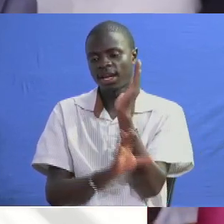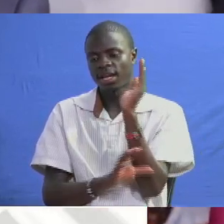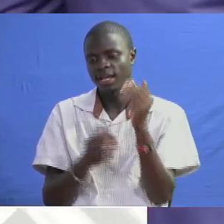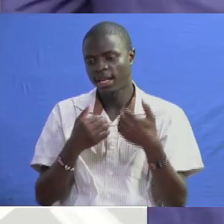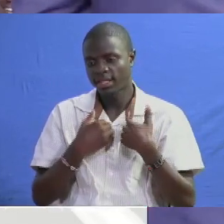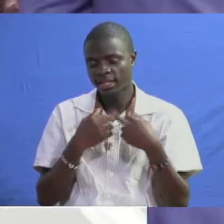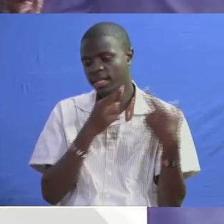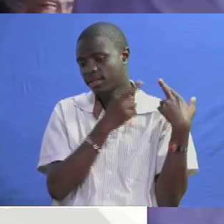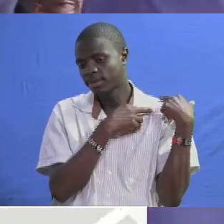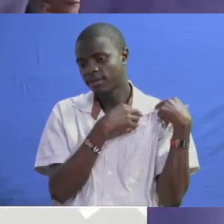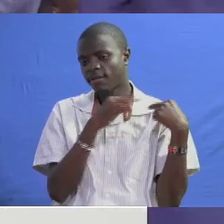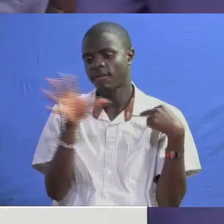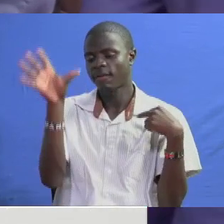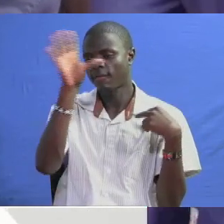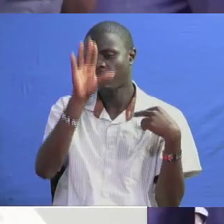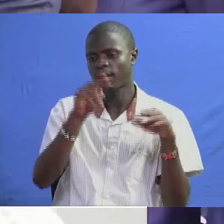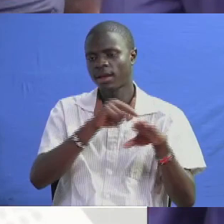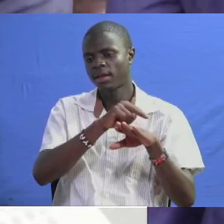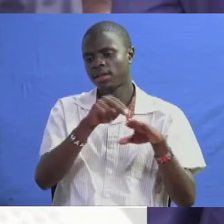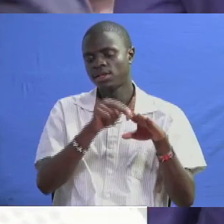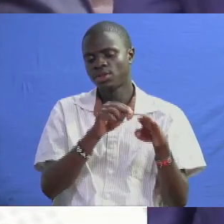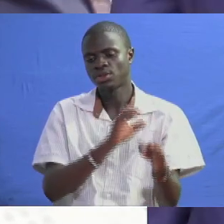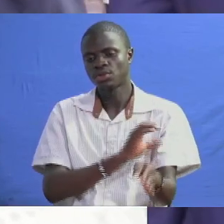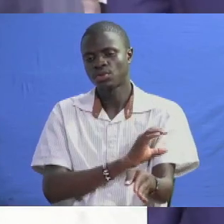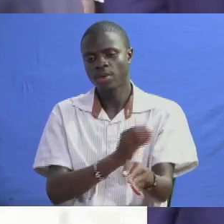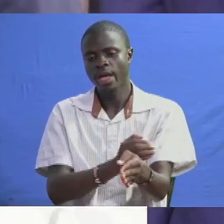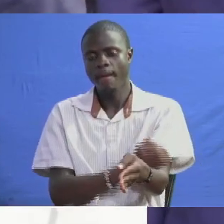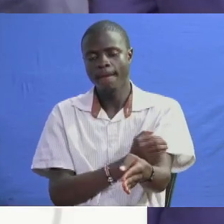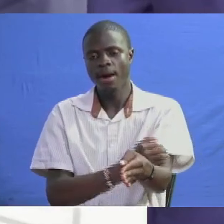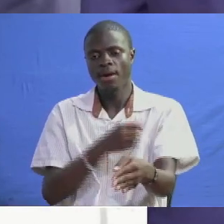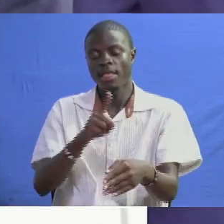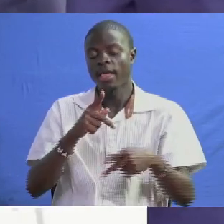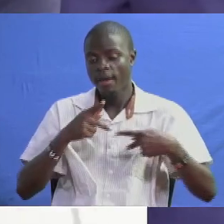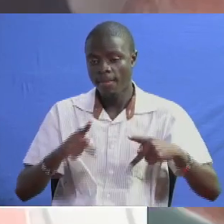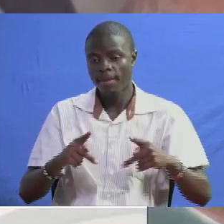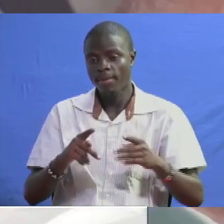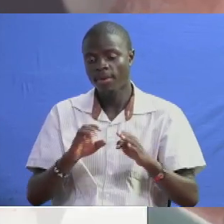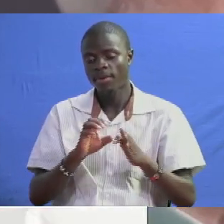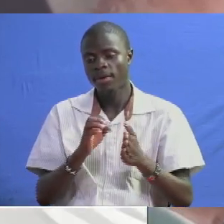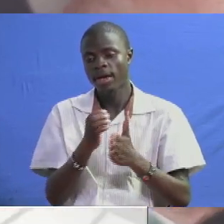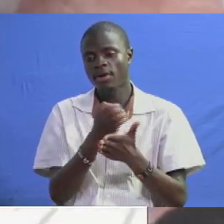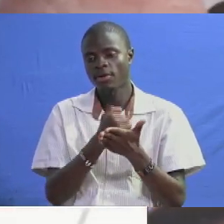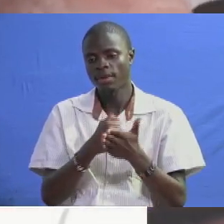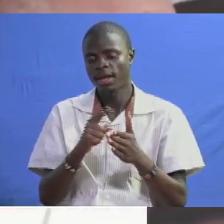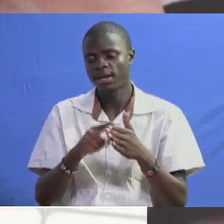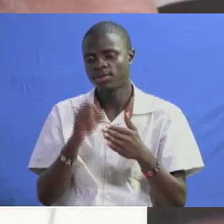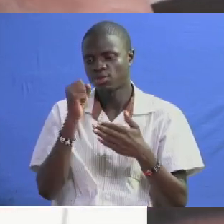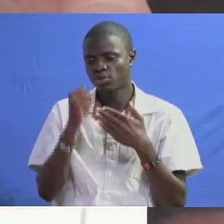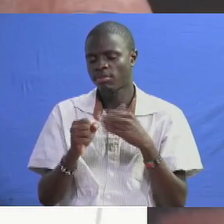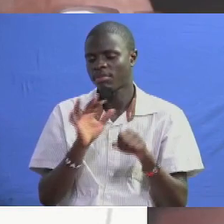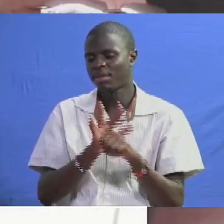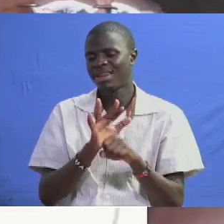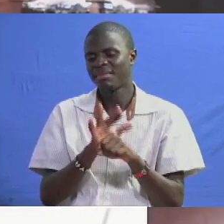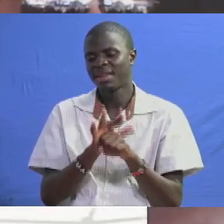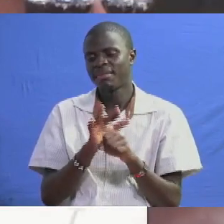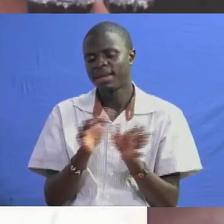the responsibility of African nations to empower their citizens economically and prevent recurrent conflicts. Mudavadi was